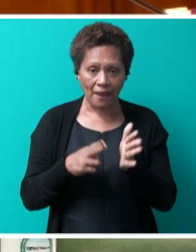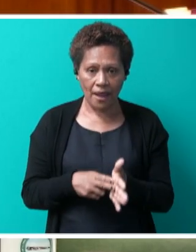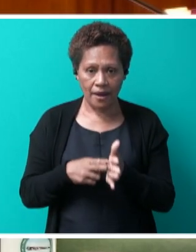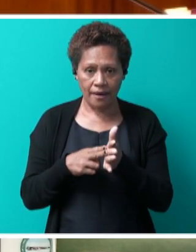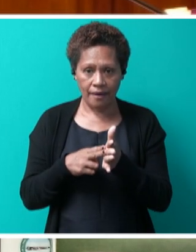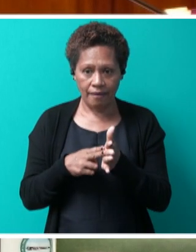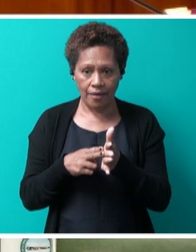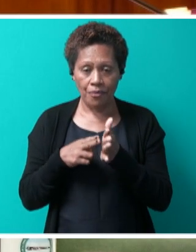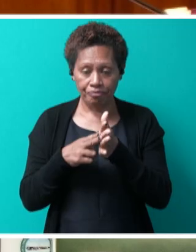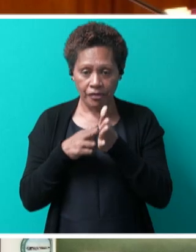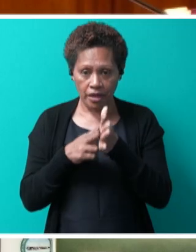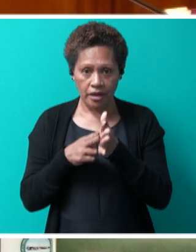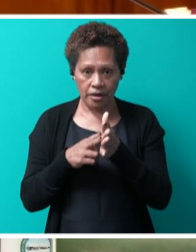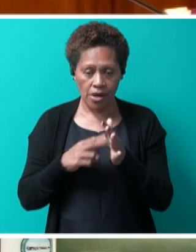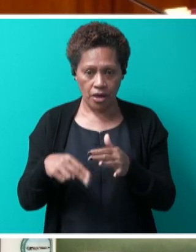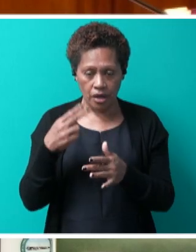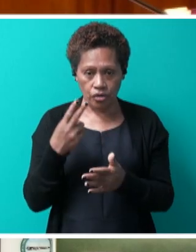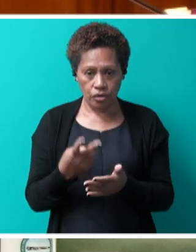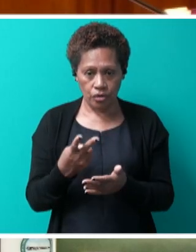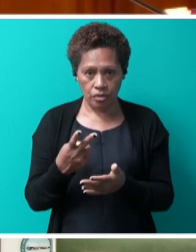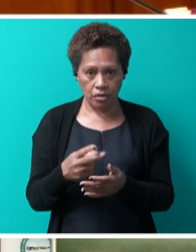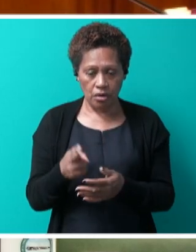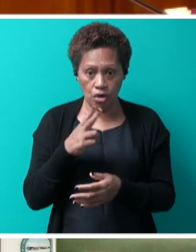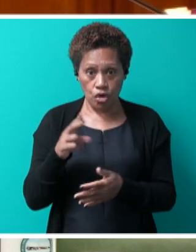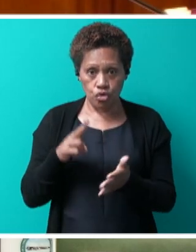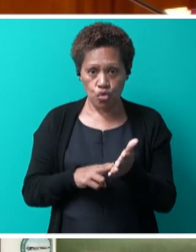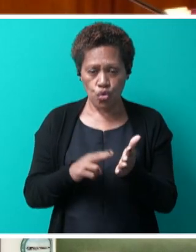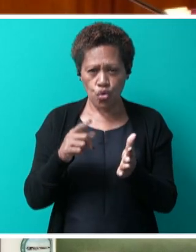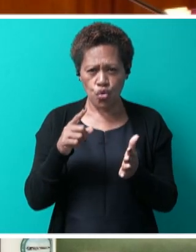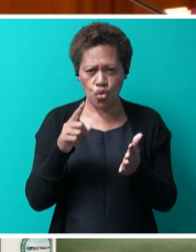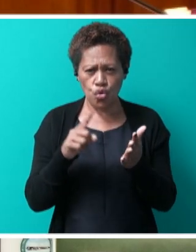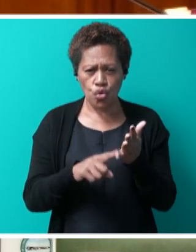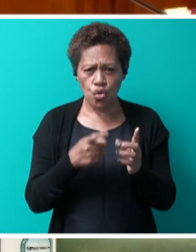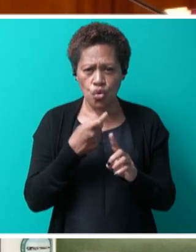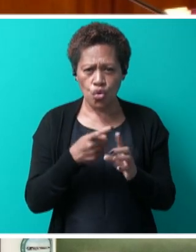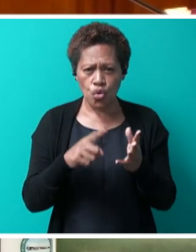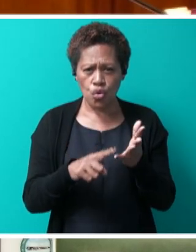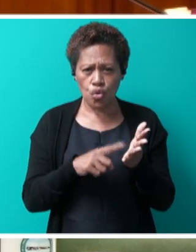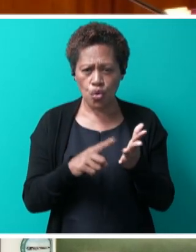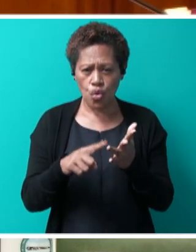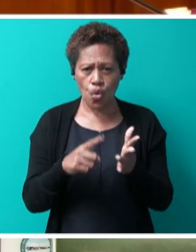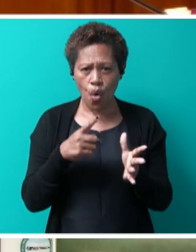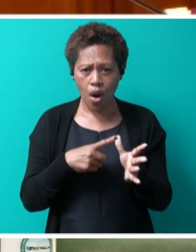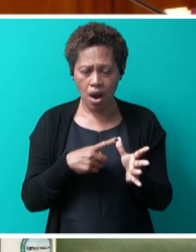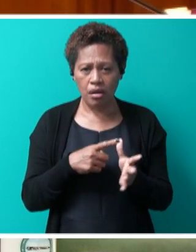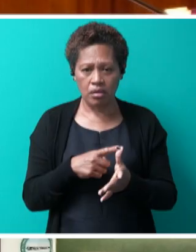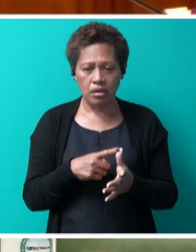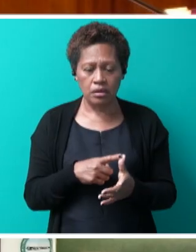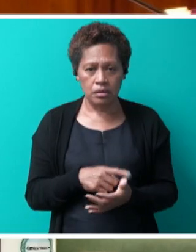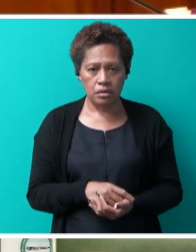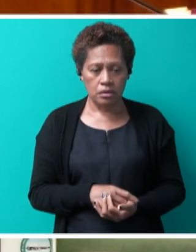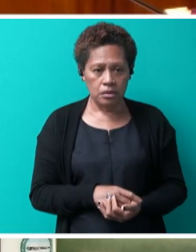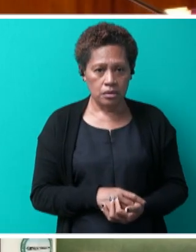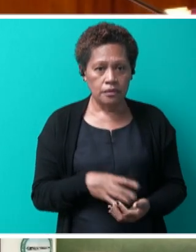as communities along Roma to Nukuloa stretch. Madam Deputy Speaker, these outreach programs have also highlighted